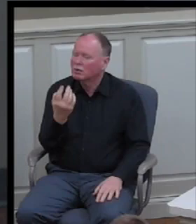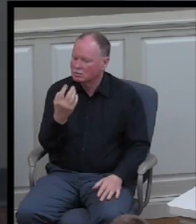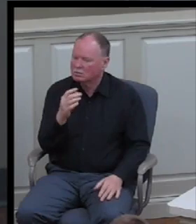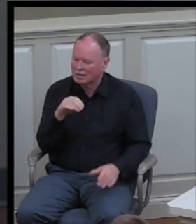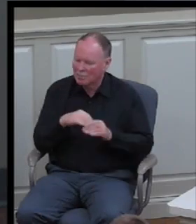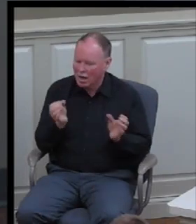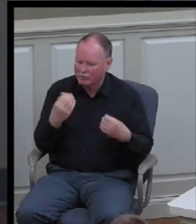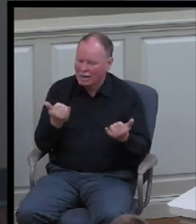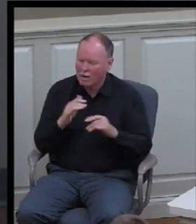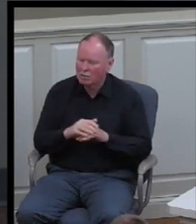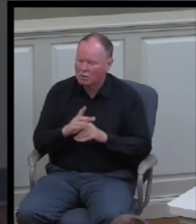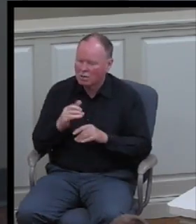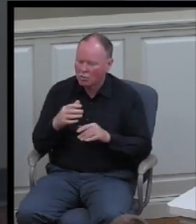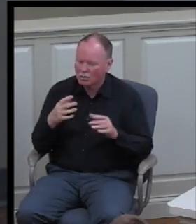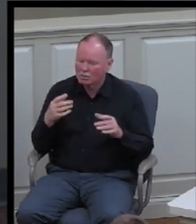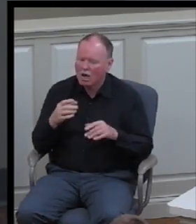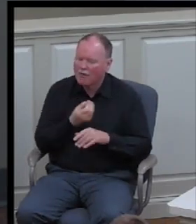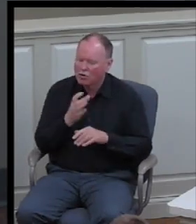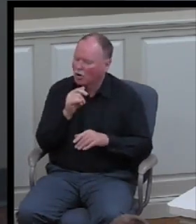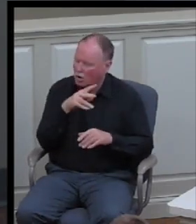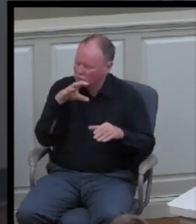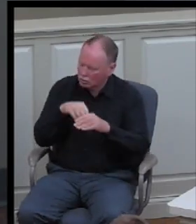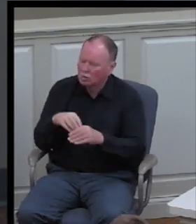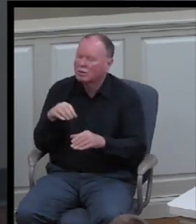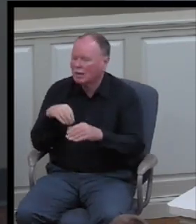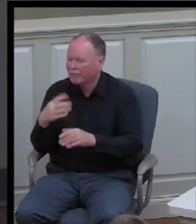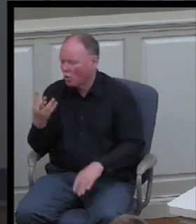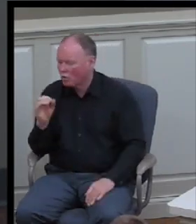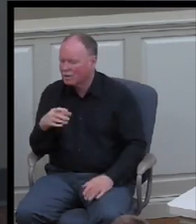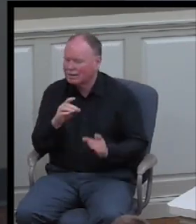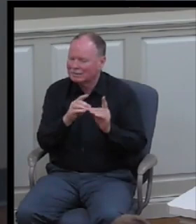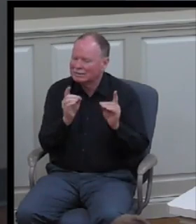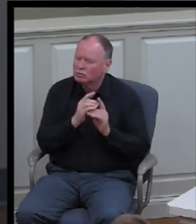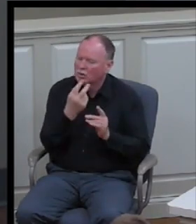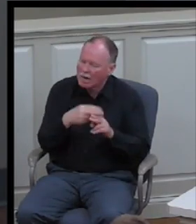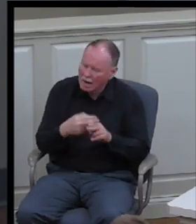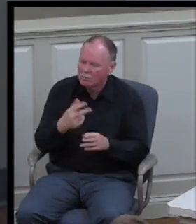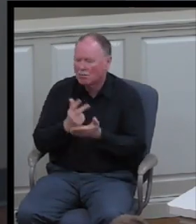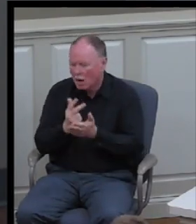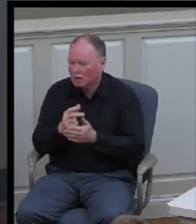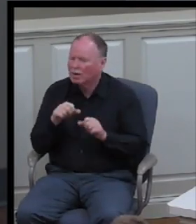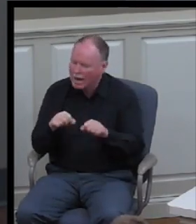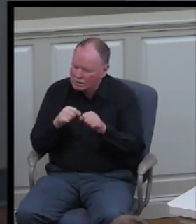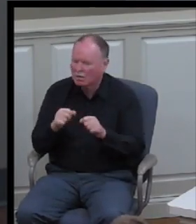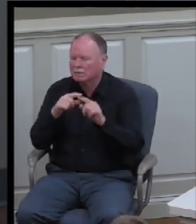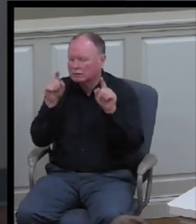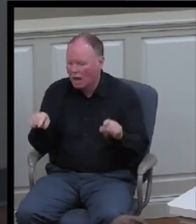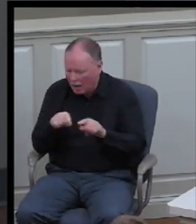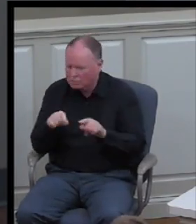which again will consolidate several articles, and that'll be district names, parking, landscape,